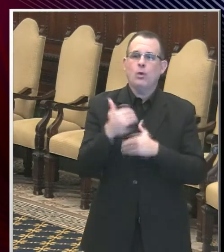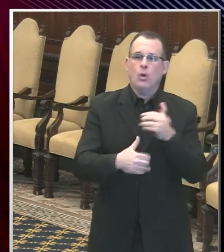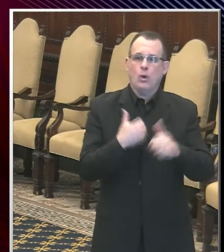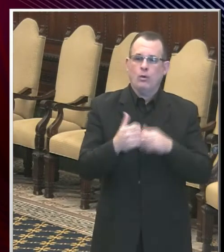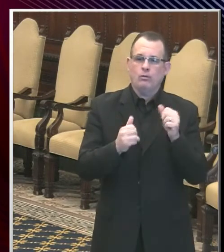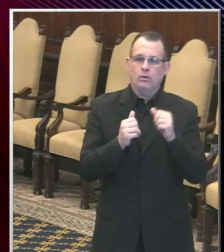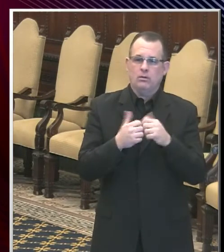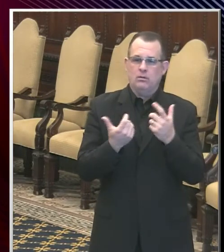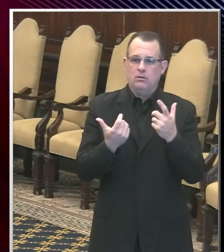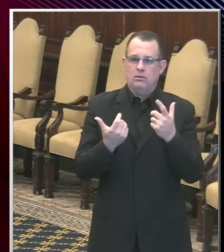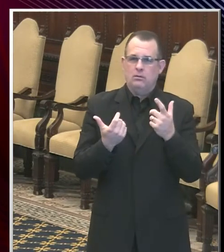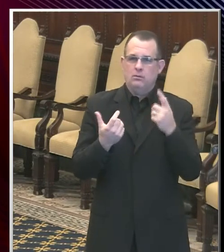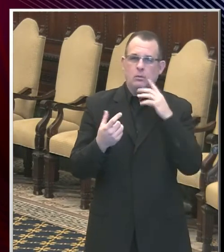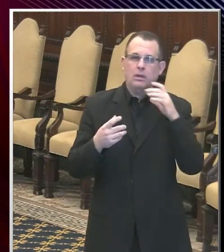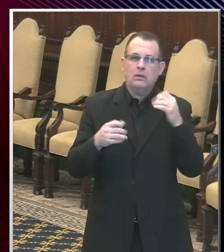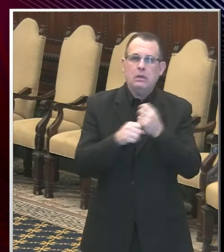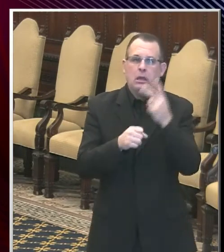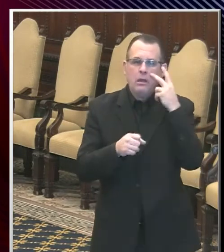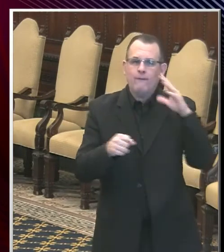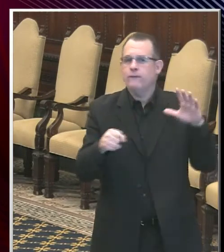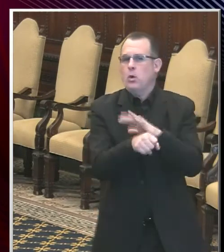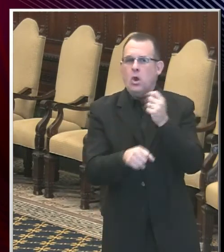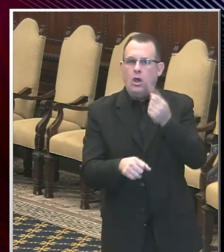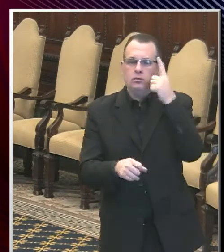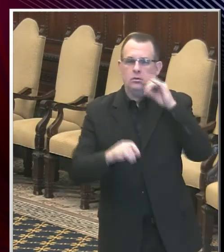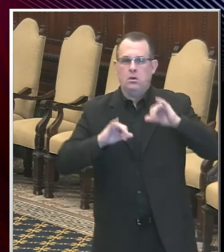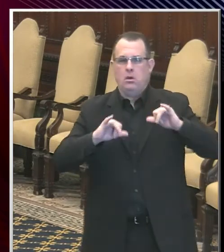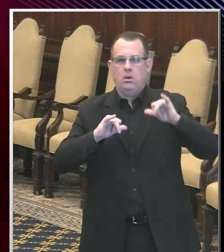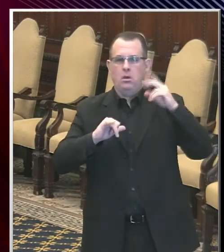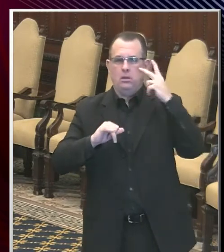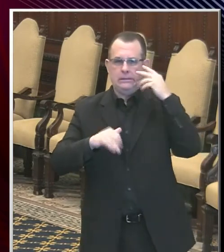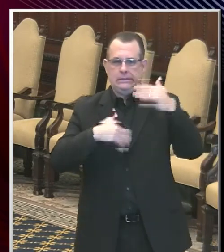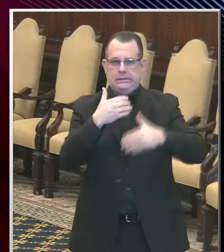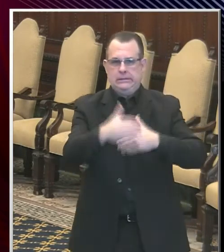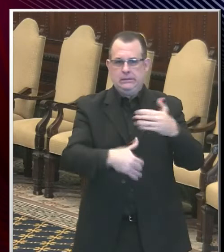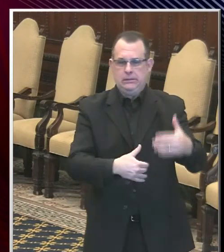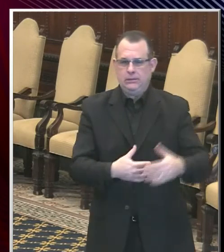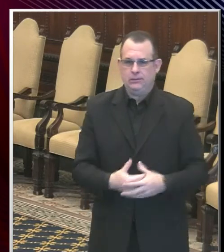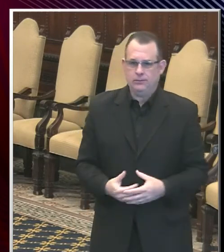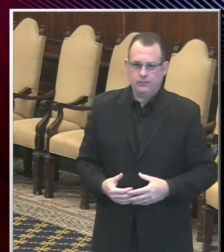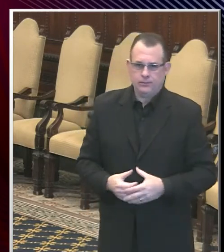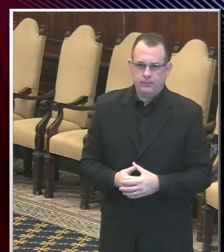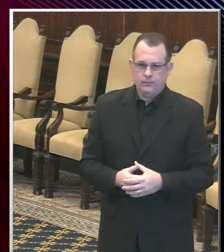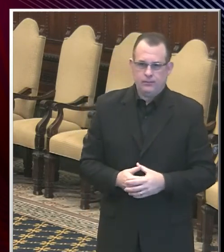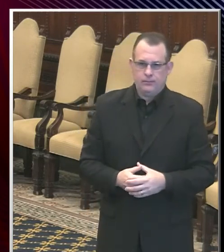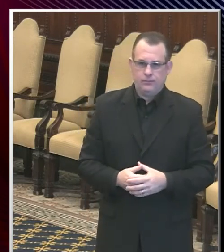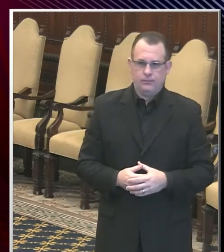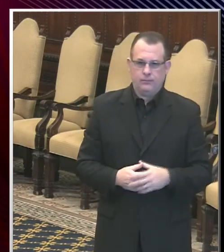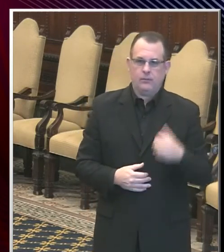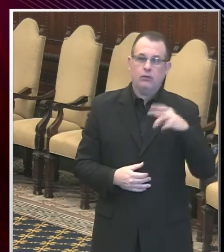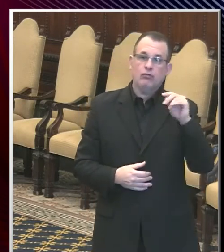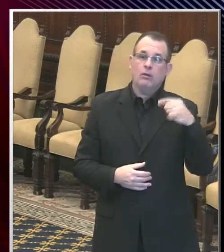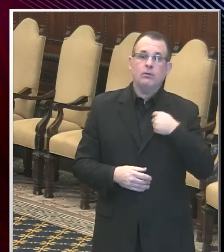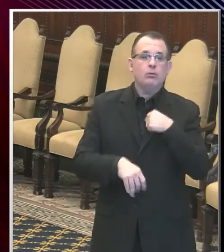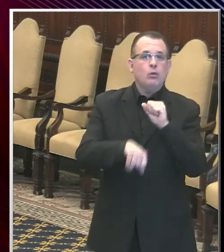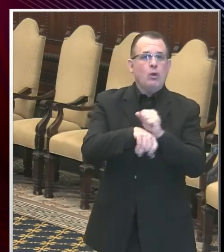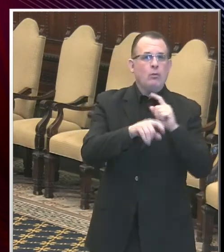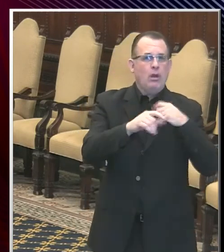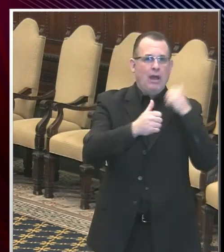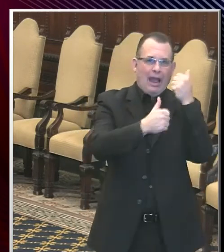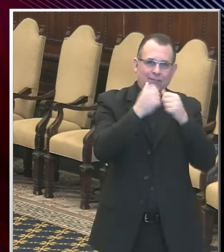stand. Okay, thanks. Yeah, and we're working. Sorry, go ahead, Rob. Yeah, and we're working with departments to